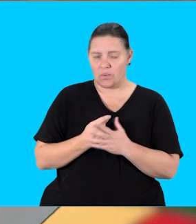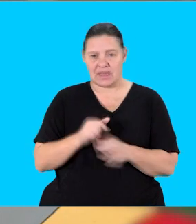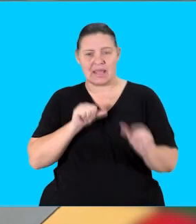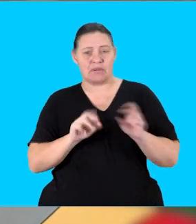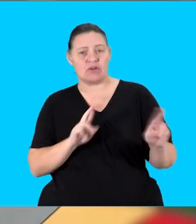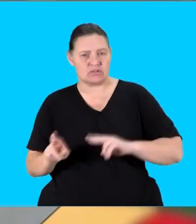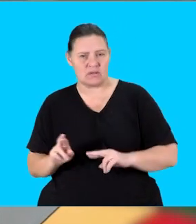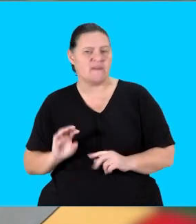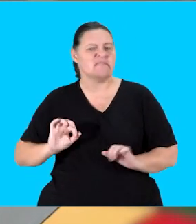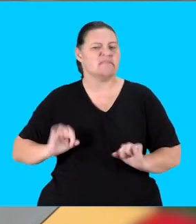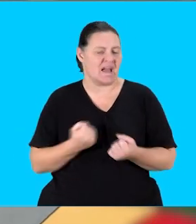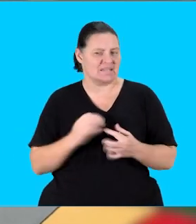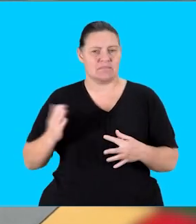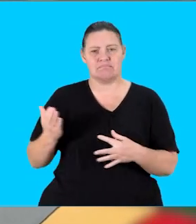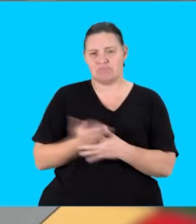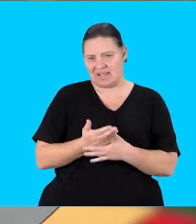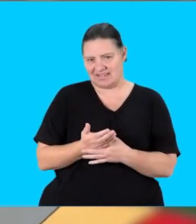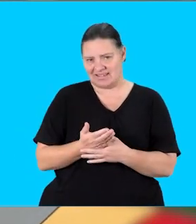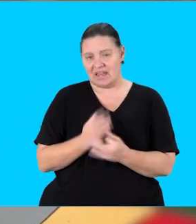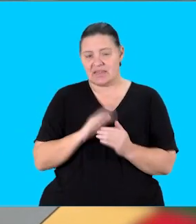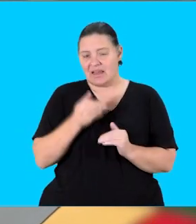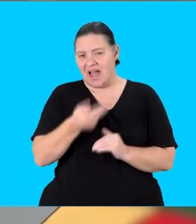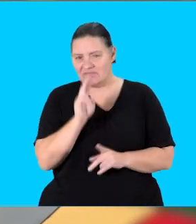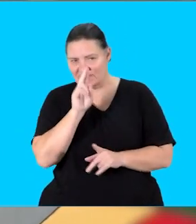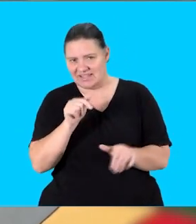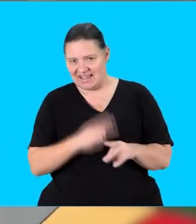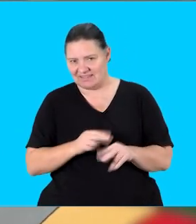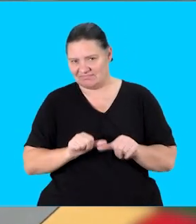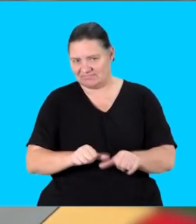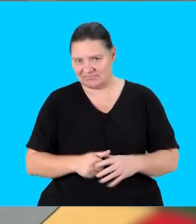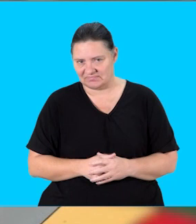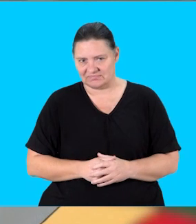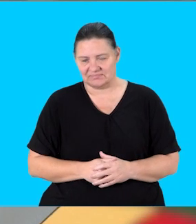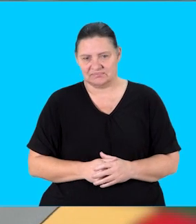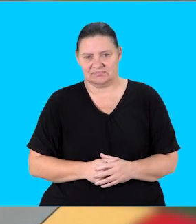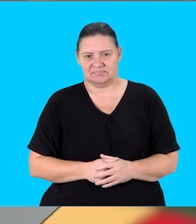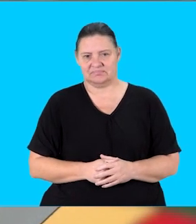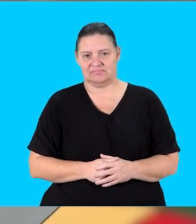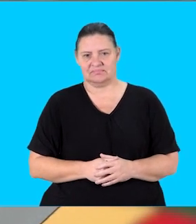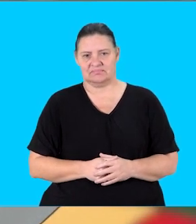doing with the chemical reactions, we are just going to quickly take an ad break, and I'll see you just after this.